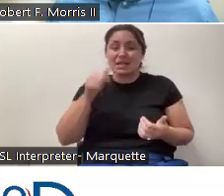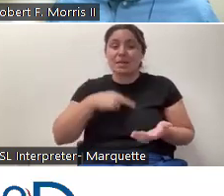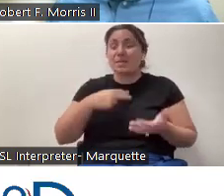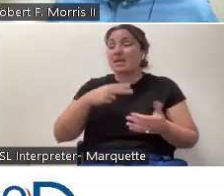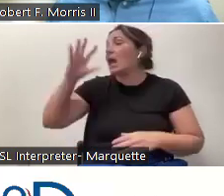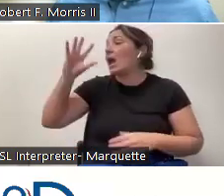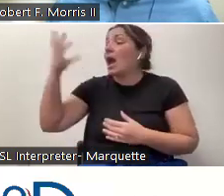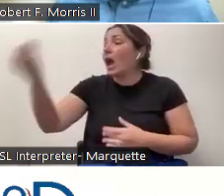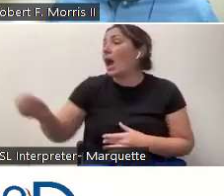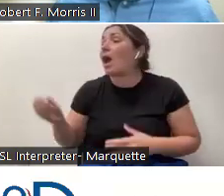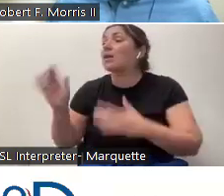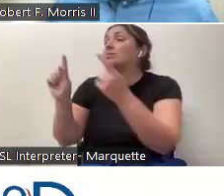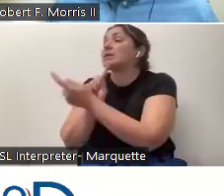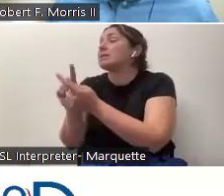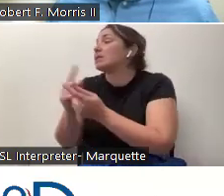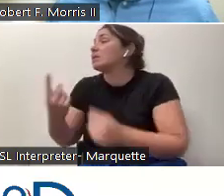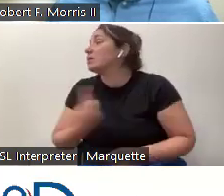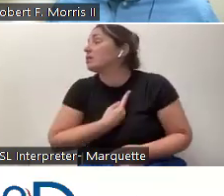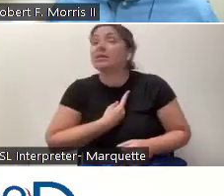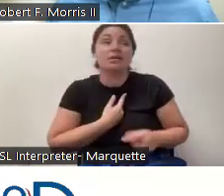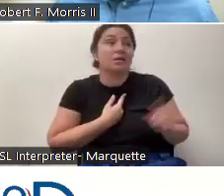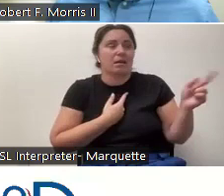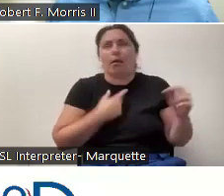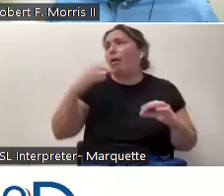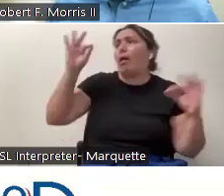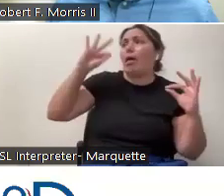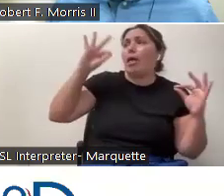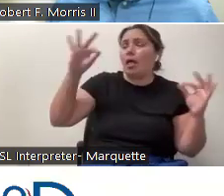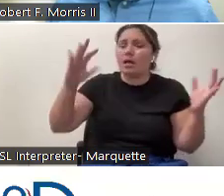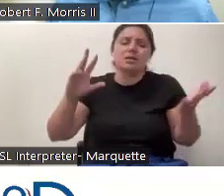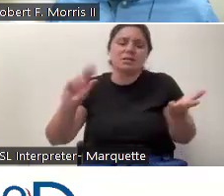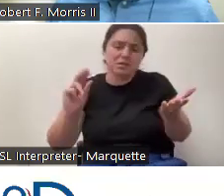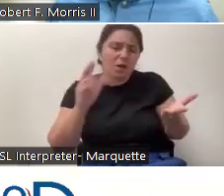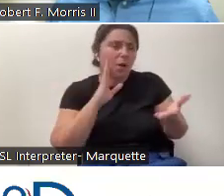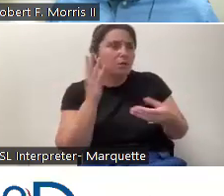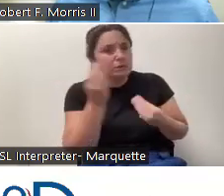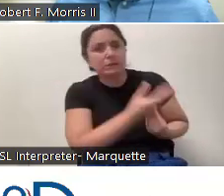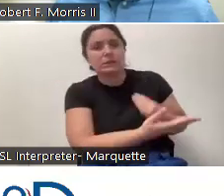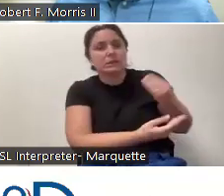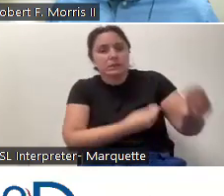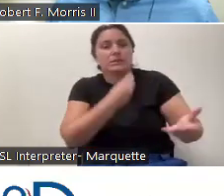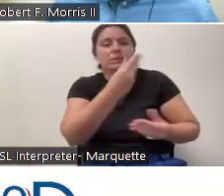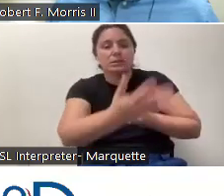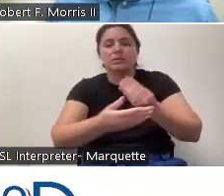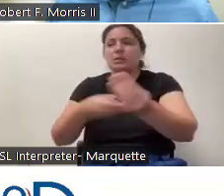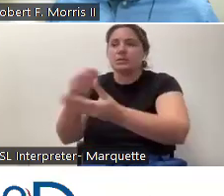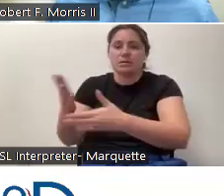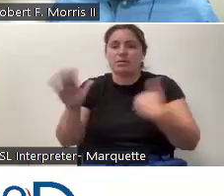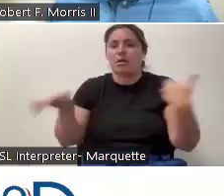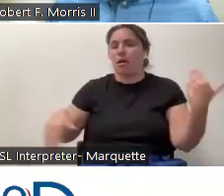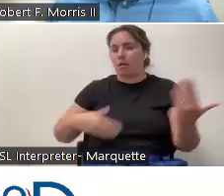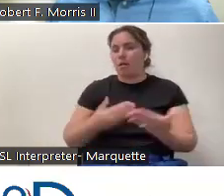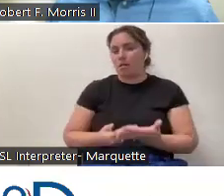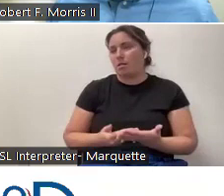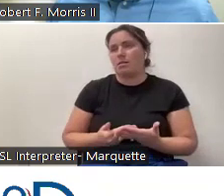making these connections and you're the only one that knows about these different organizations that support or serve people that have disabilities, that